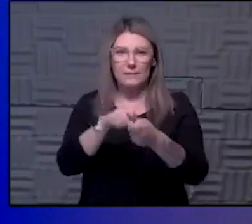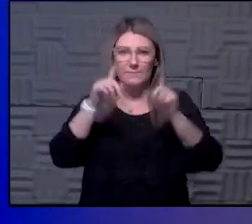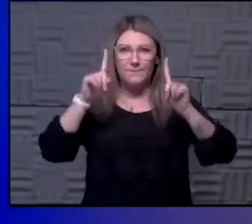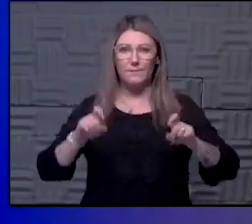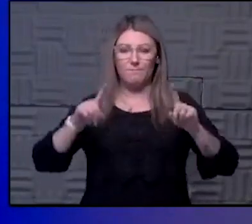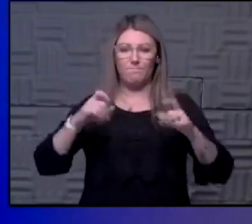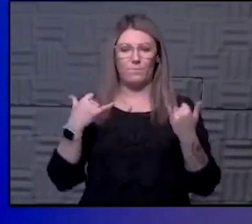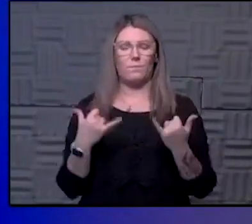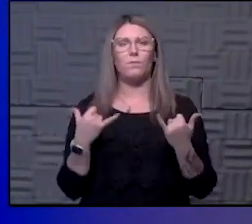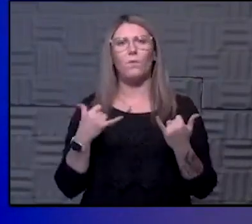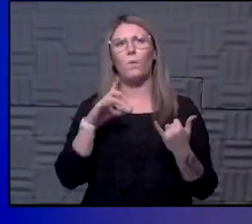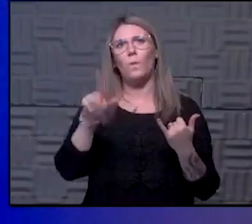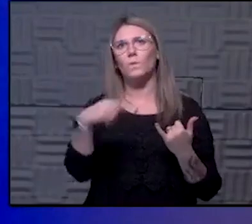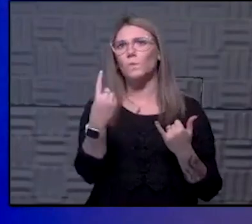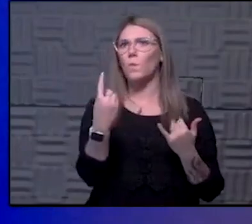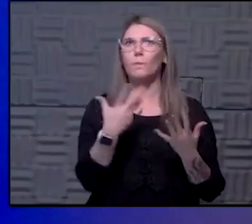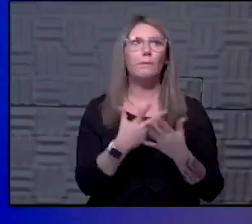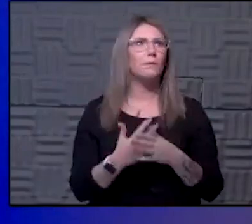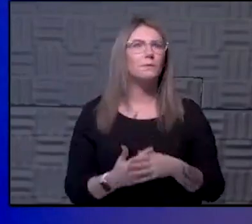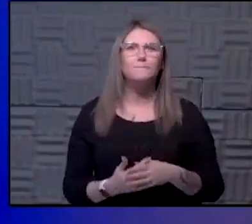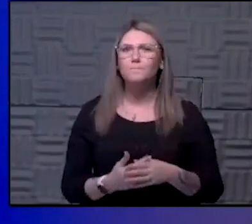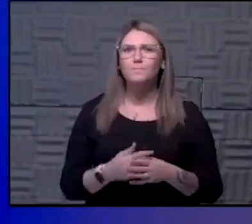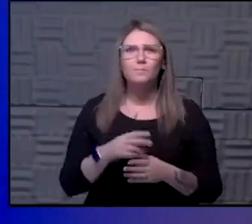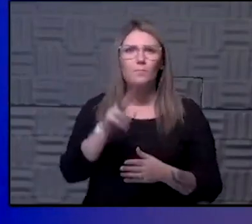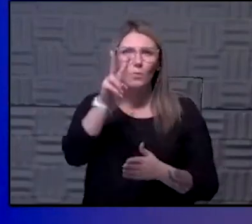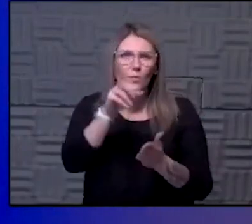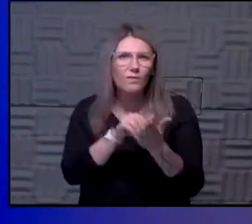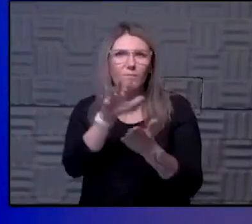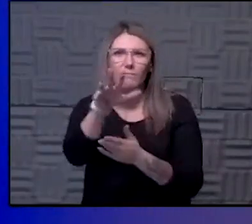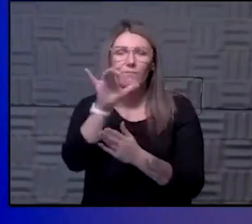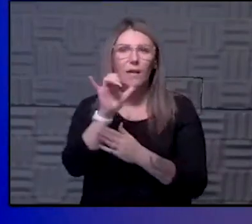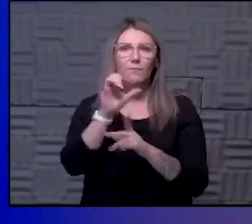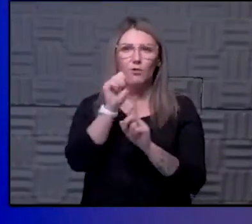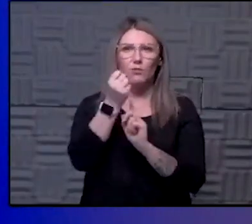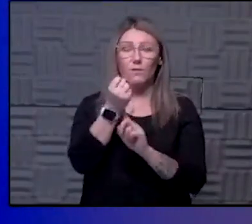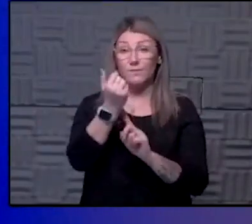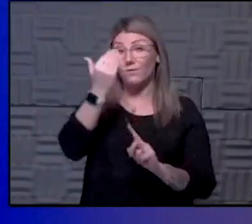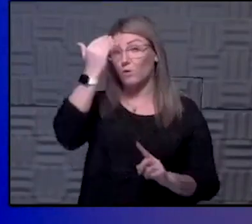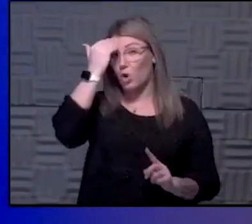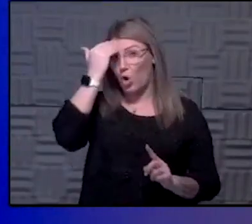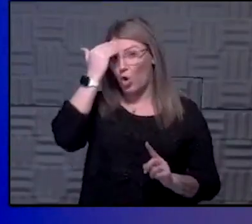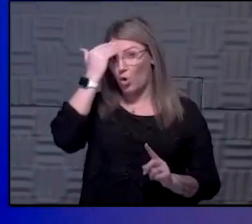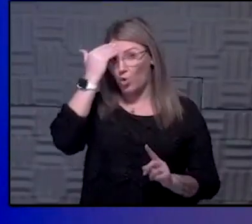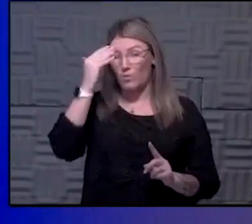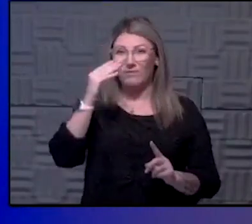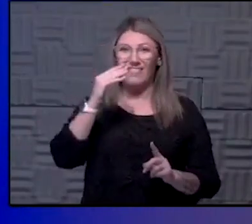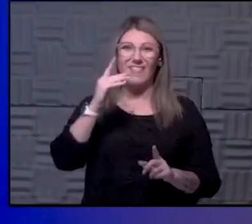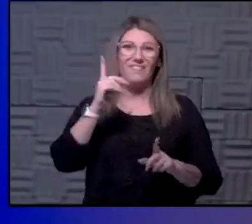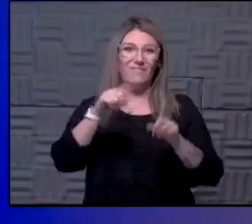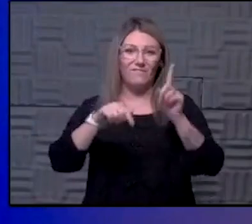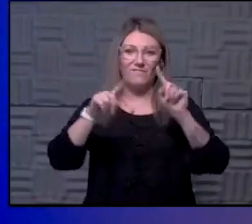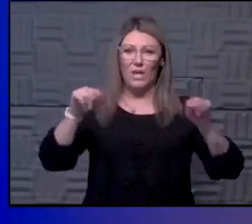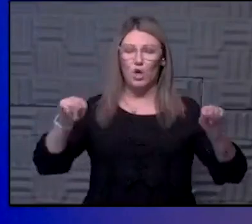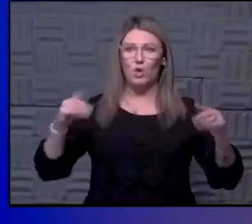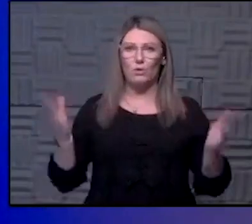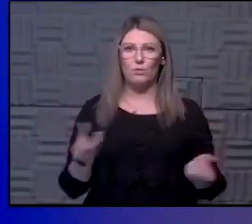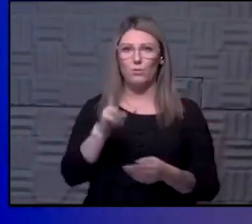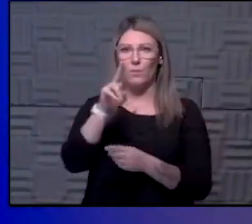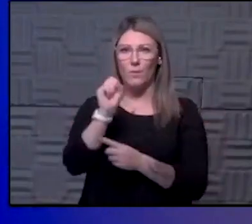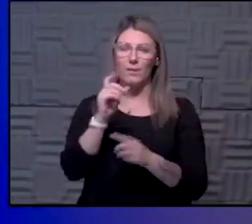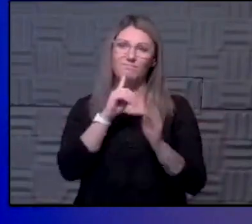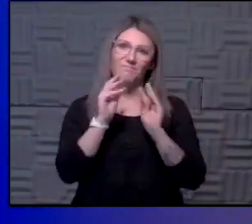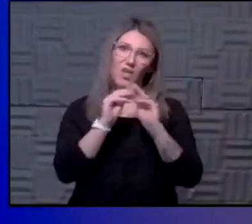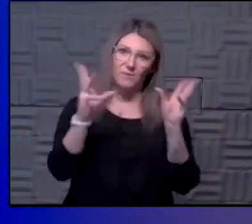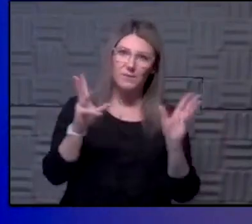currently there's only 2,000, 2,500 cases of the known variants in the United States. Obviously, that